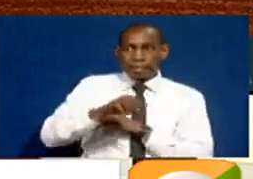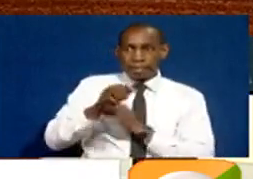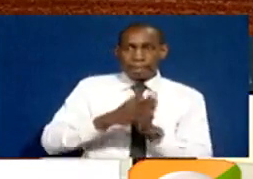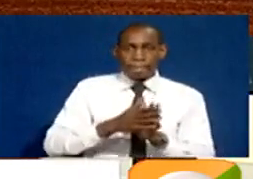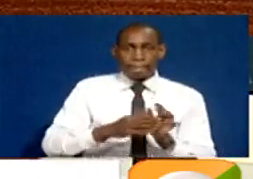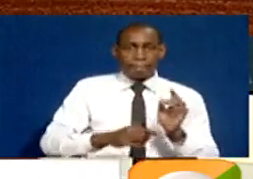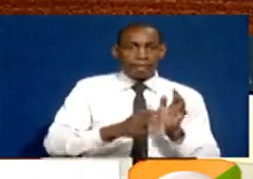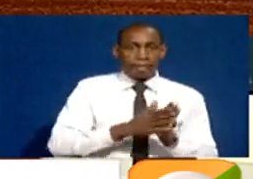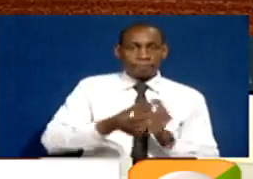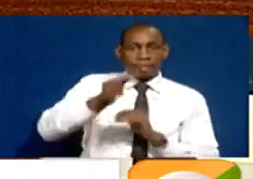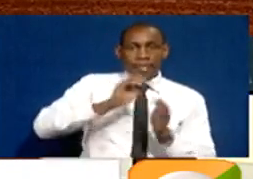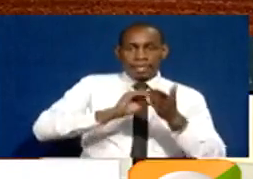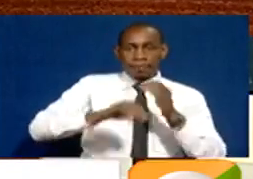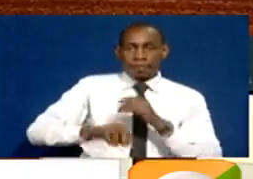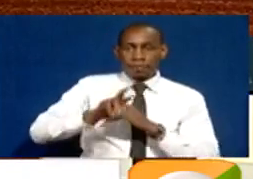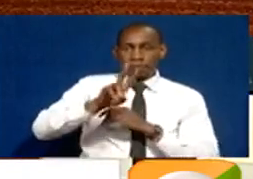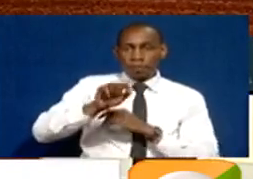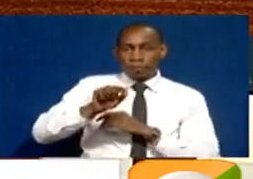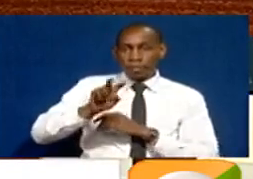plus minus 2.2.